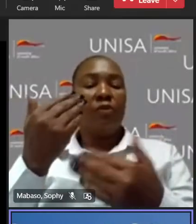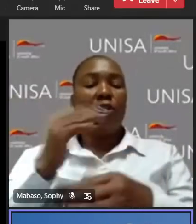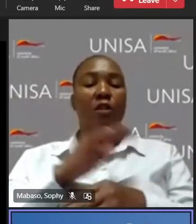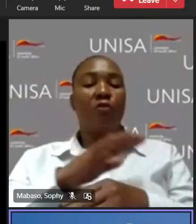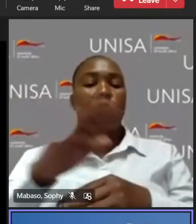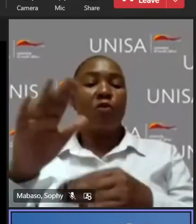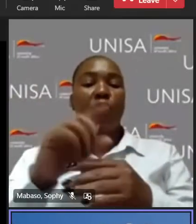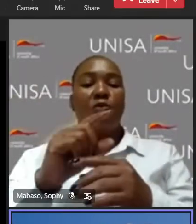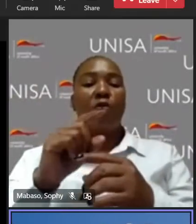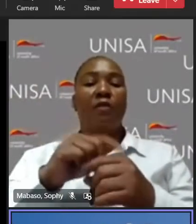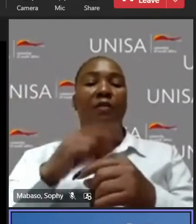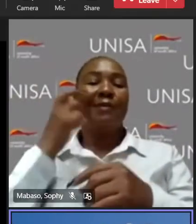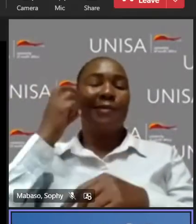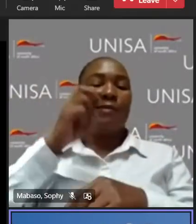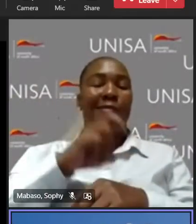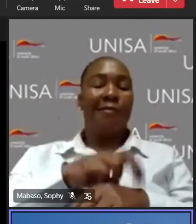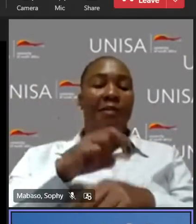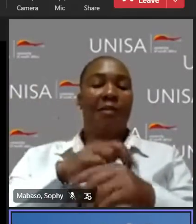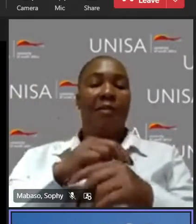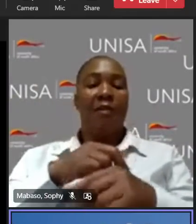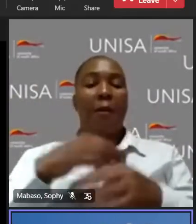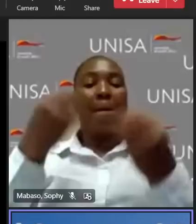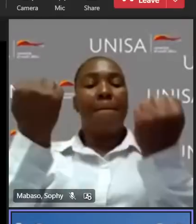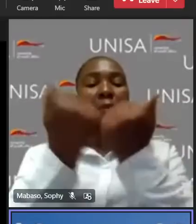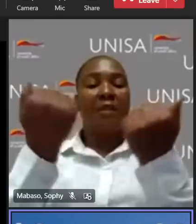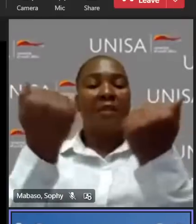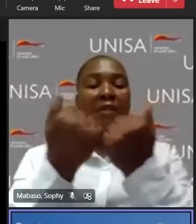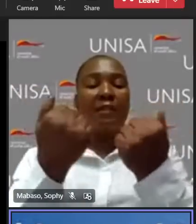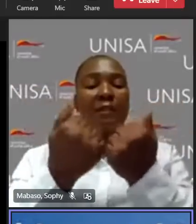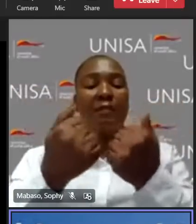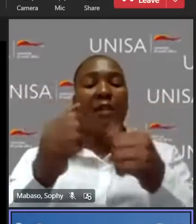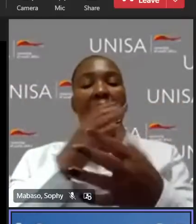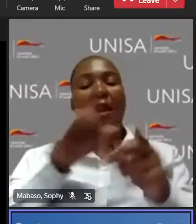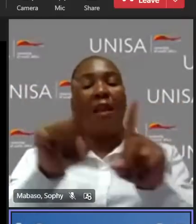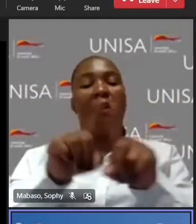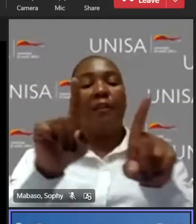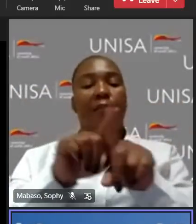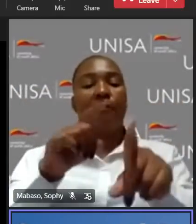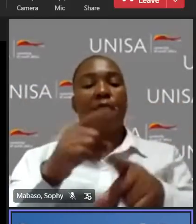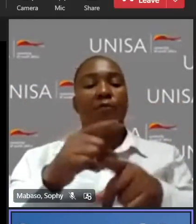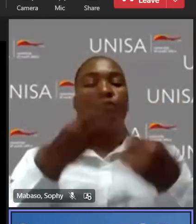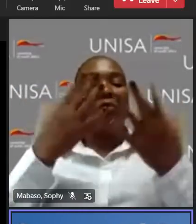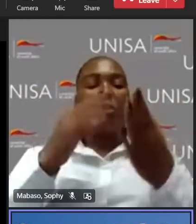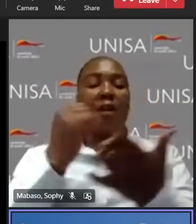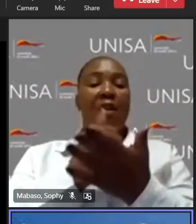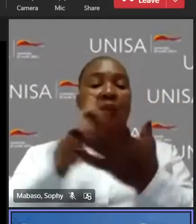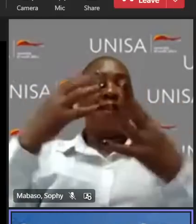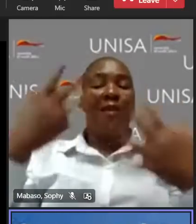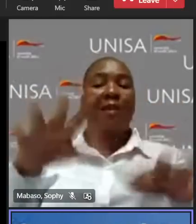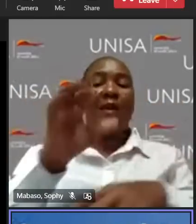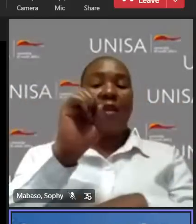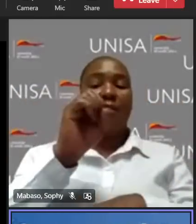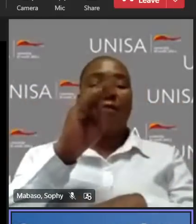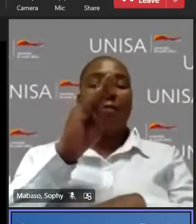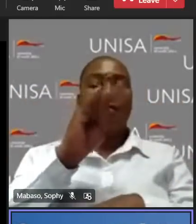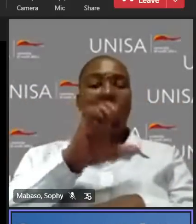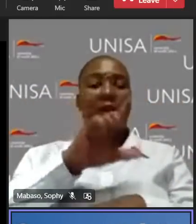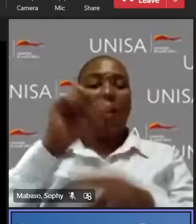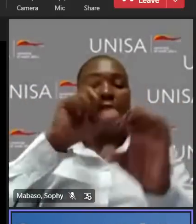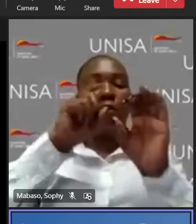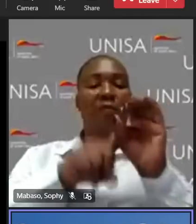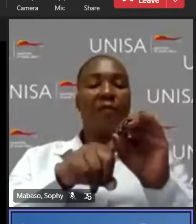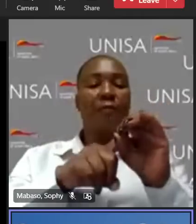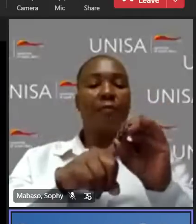meet the bursary guideline, like students who are registered for the SBL